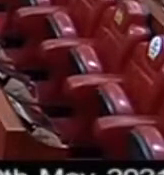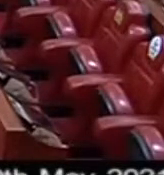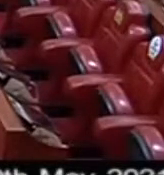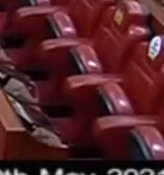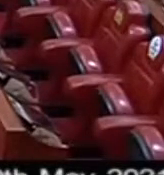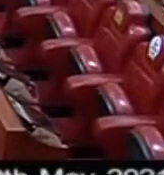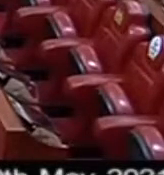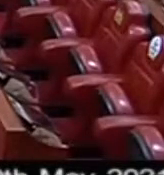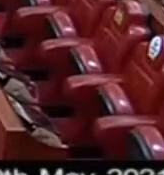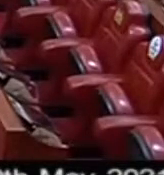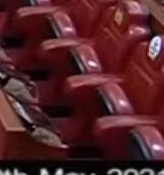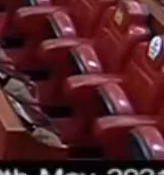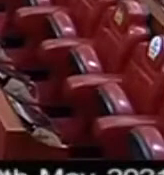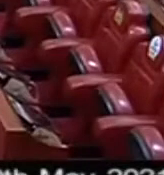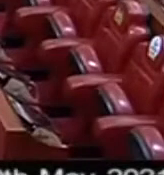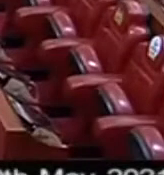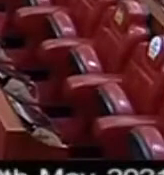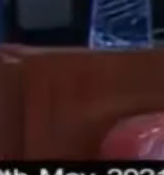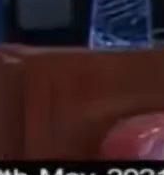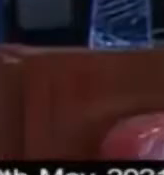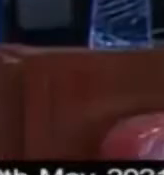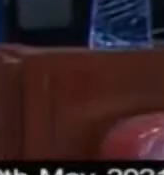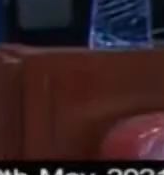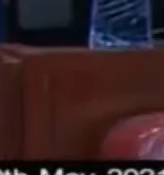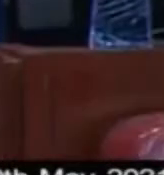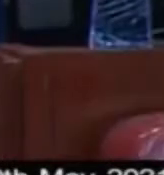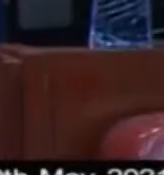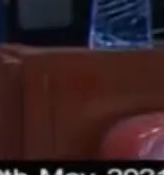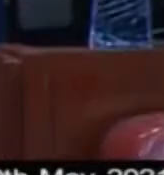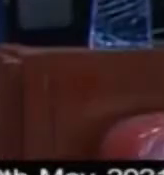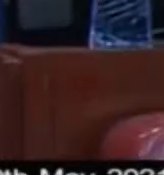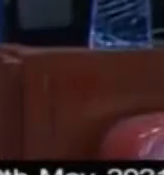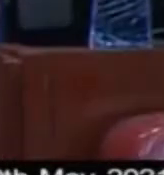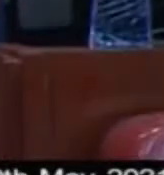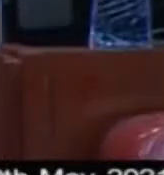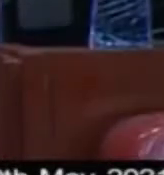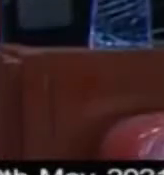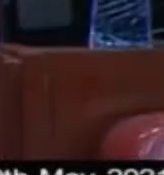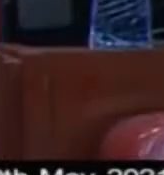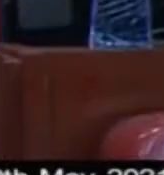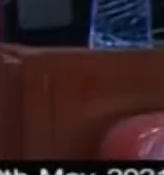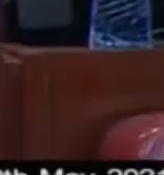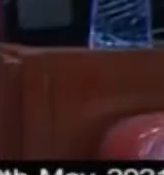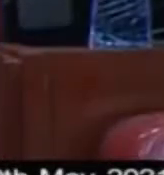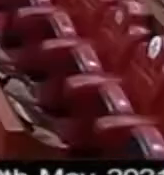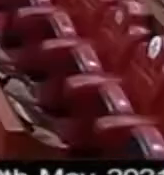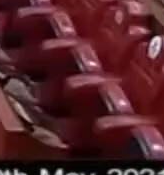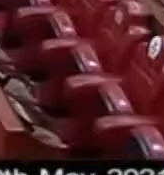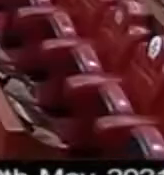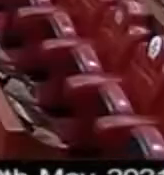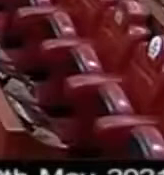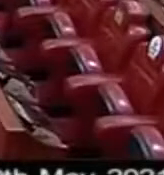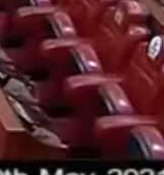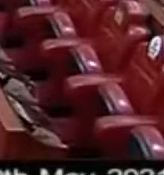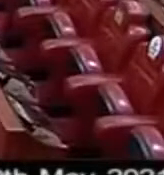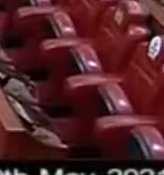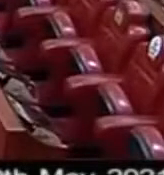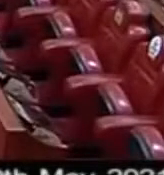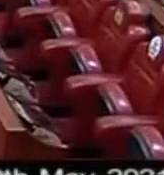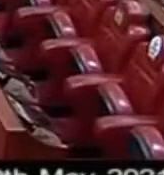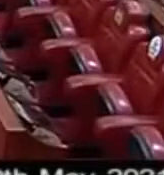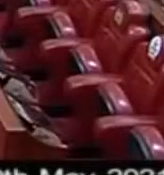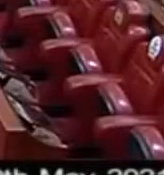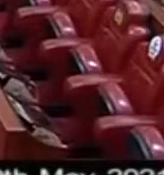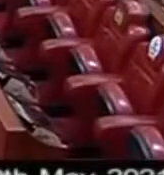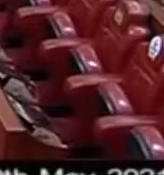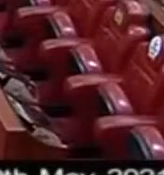tax. Could you expound what you meant, that it was contrived or planned? You are a member of the committee, right? Yes. Okay. Honorable